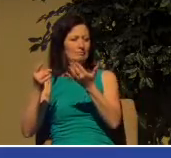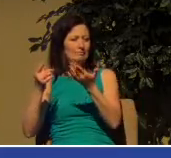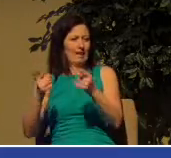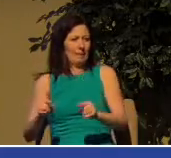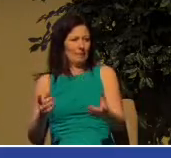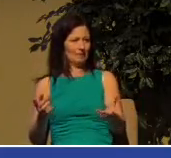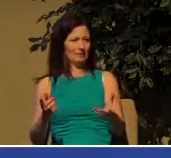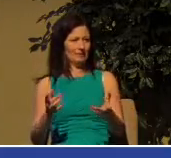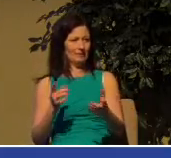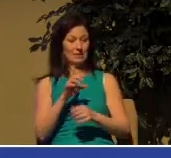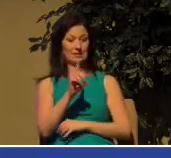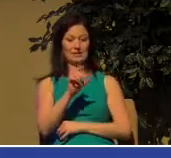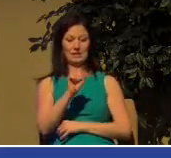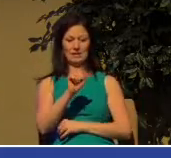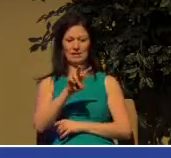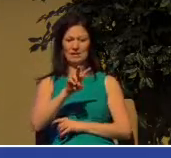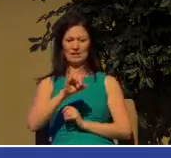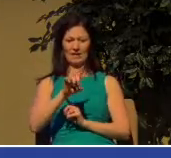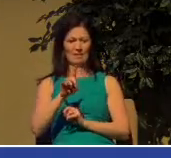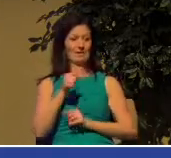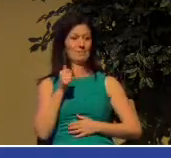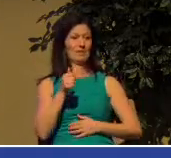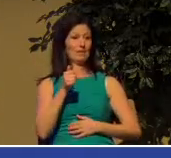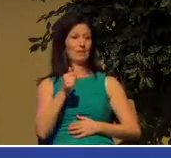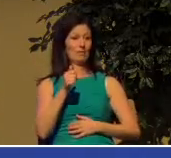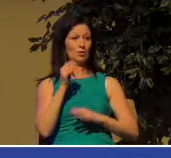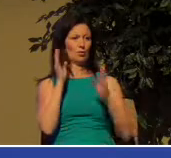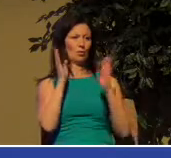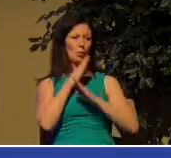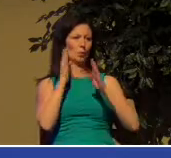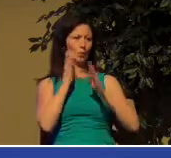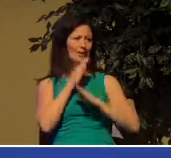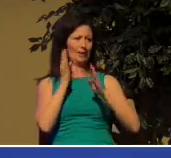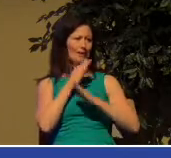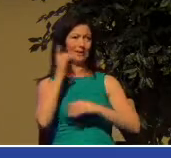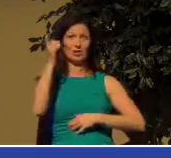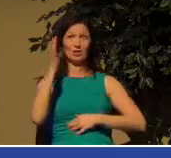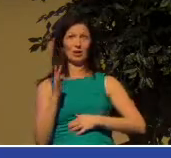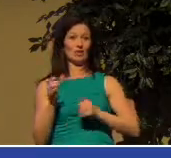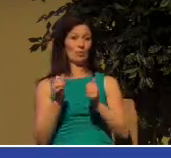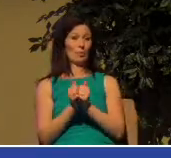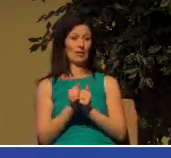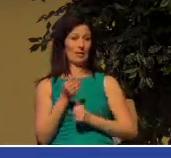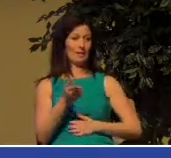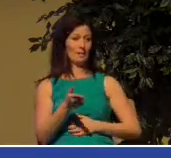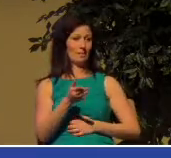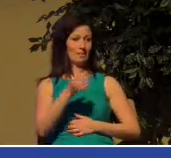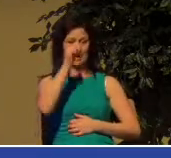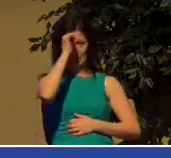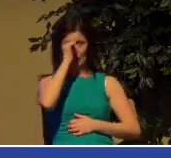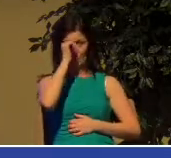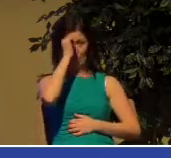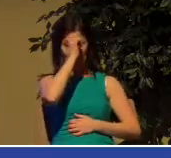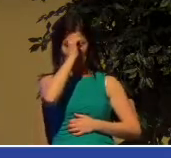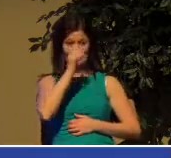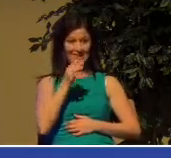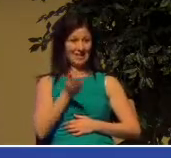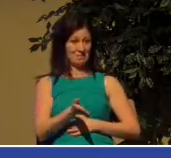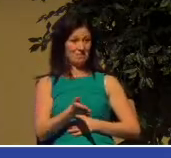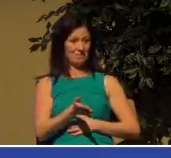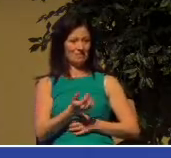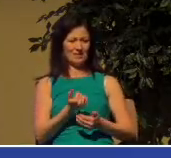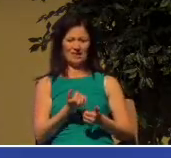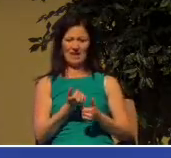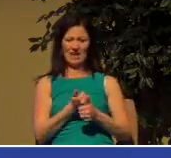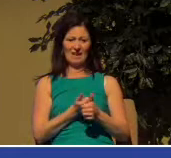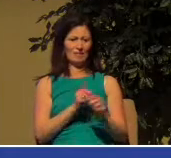a warrior. God was with him, powerfully anointed him. Everywhere he went, he had